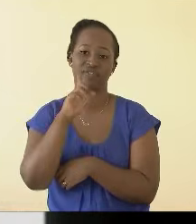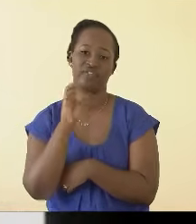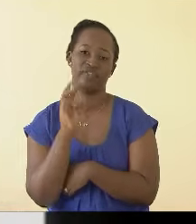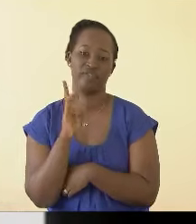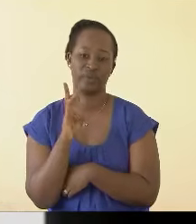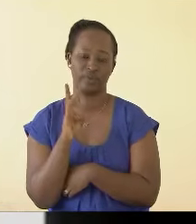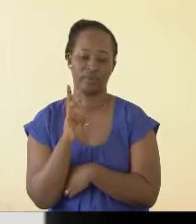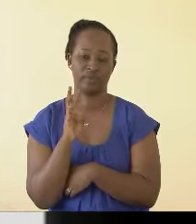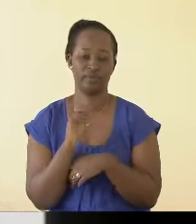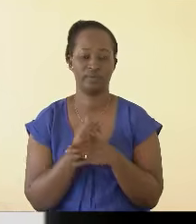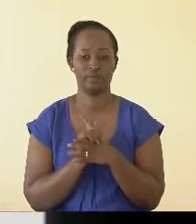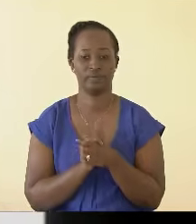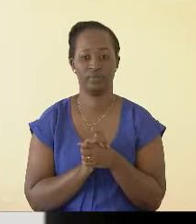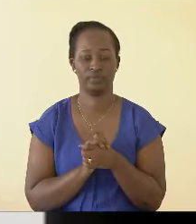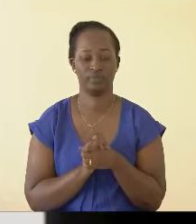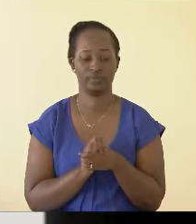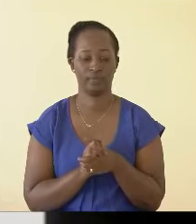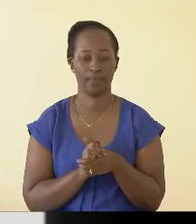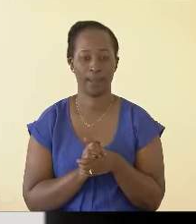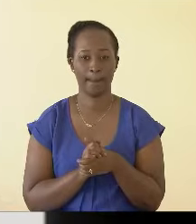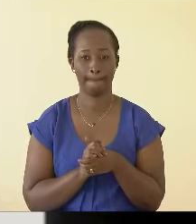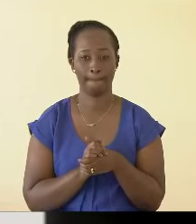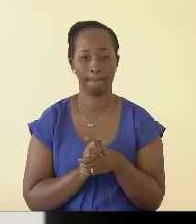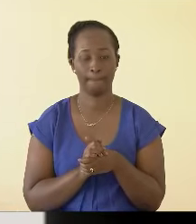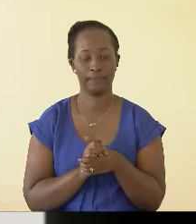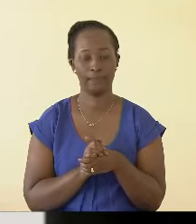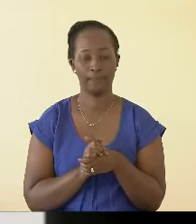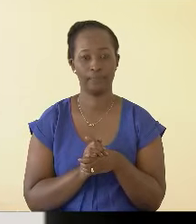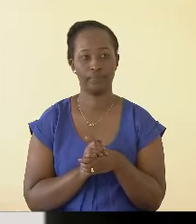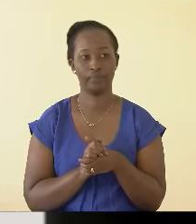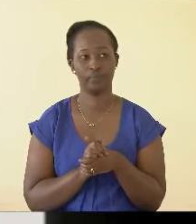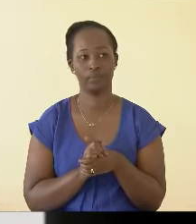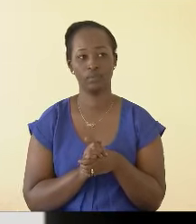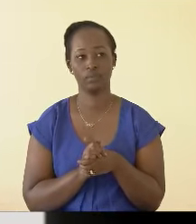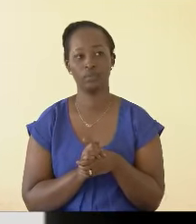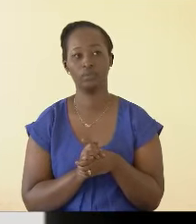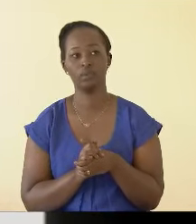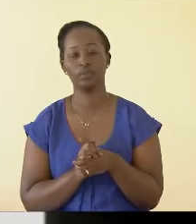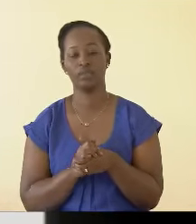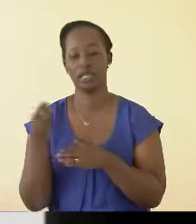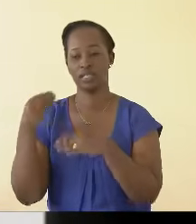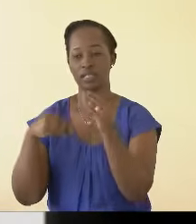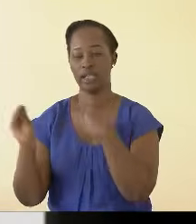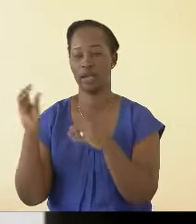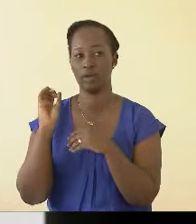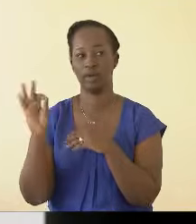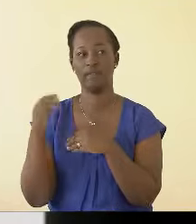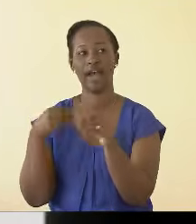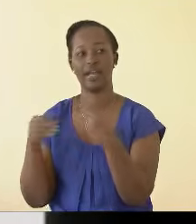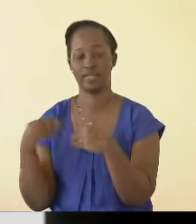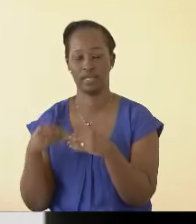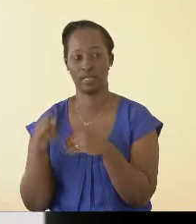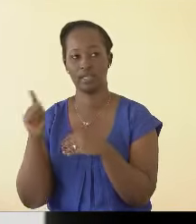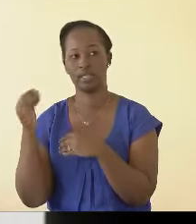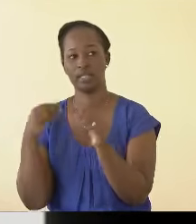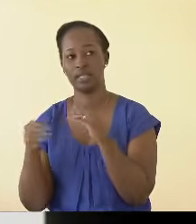cash inflow. Sale of an asset. In this case, and they are saying it was